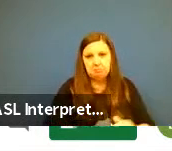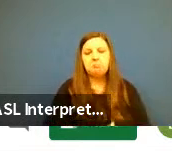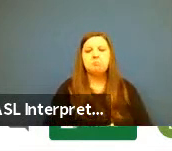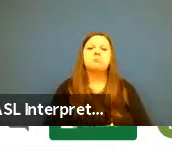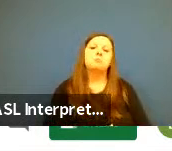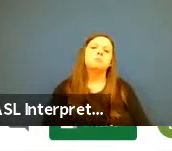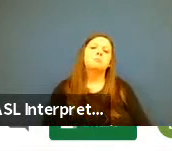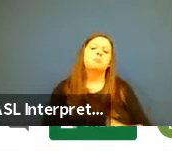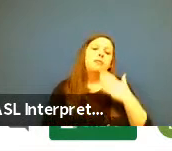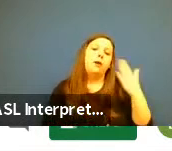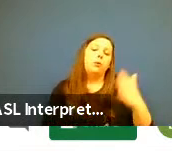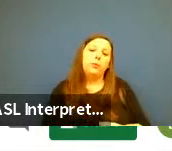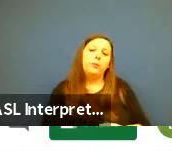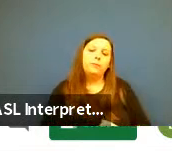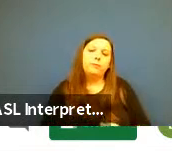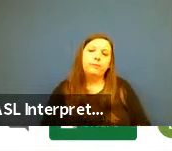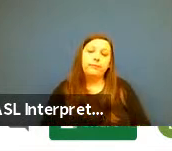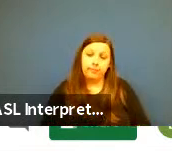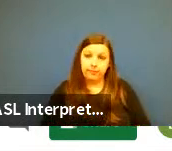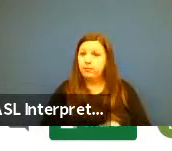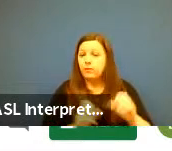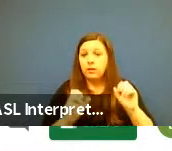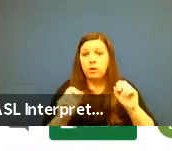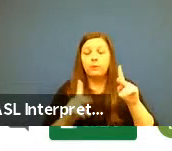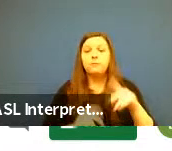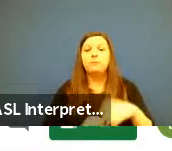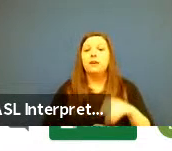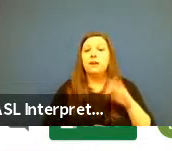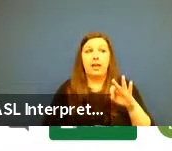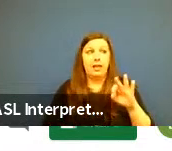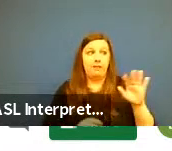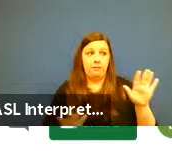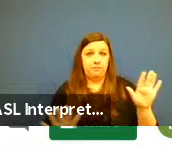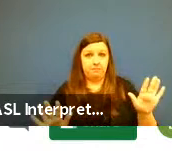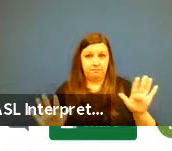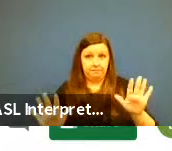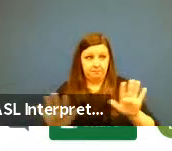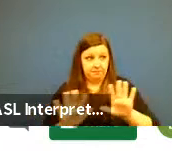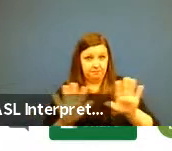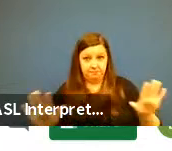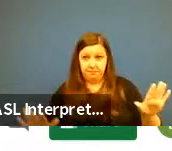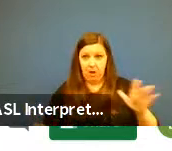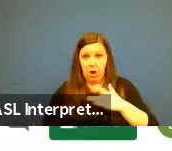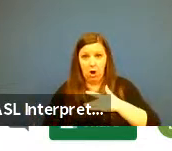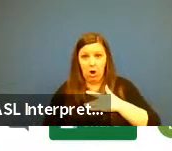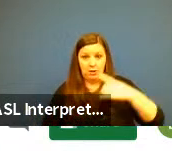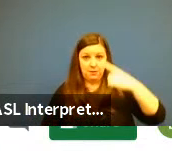Thank you. Okay, well, if all minds and all hearts and minds